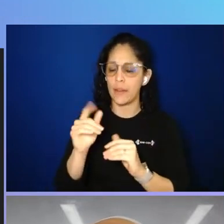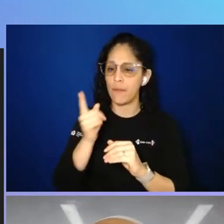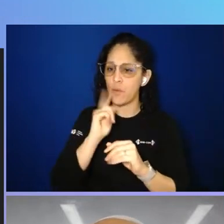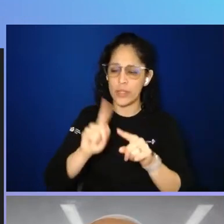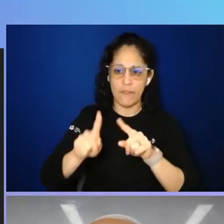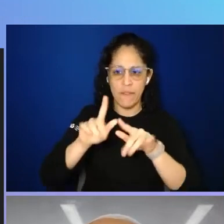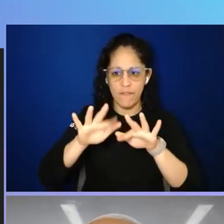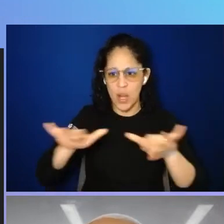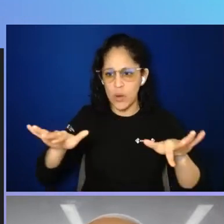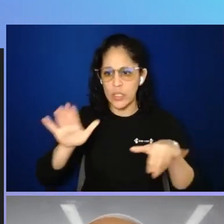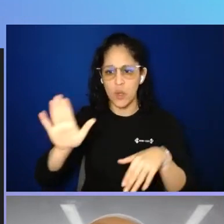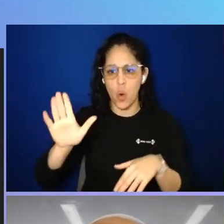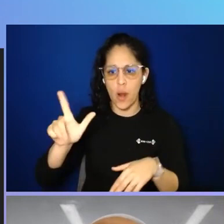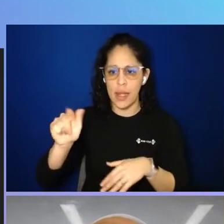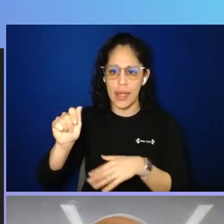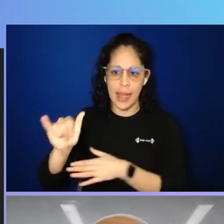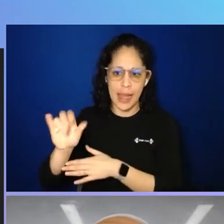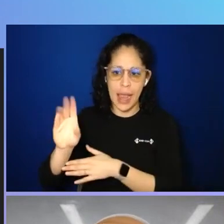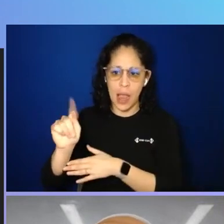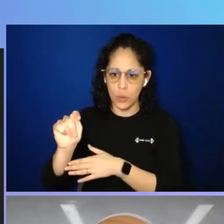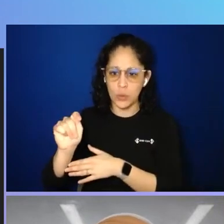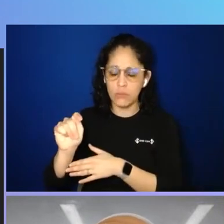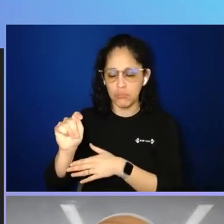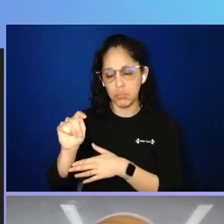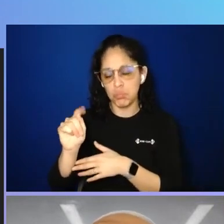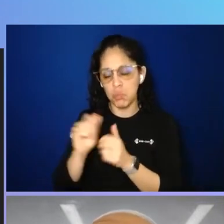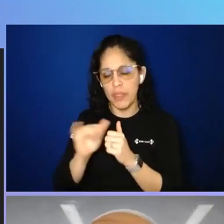your layout can help with that.